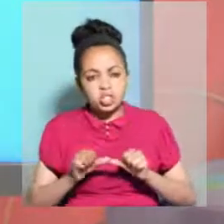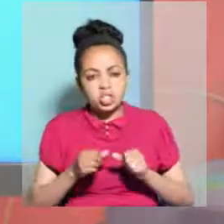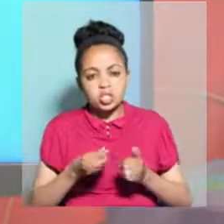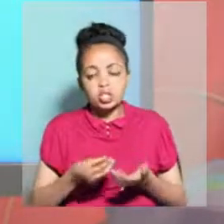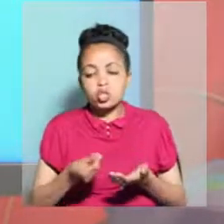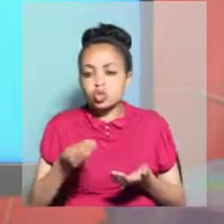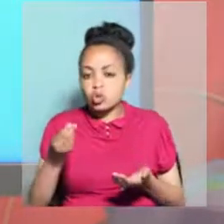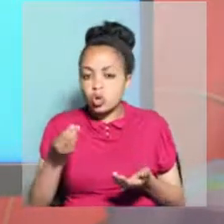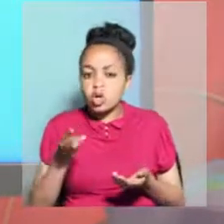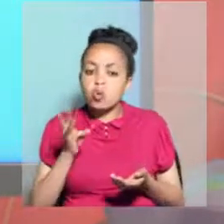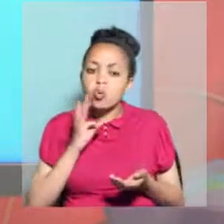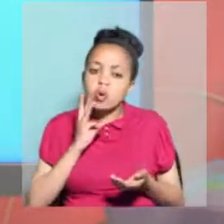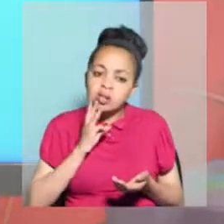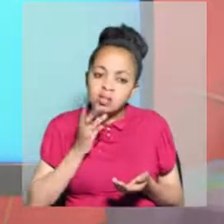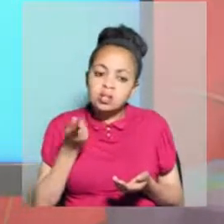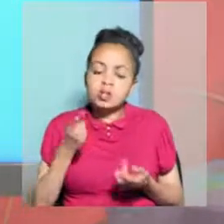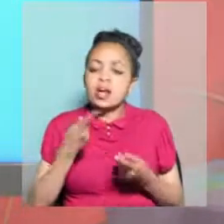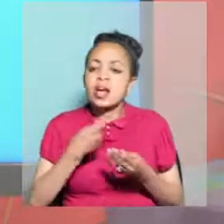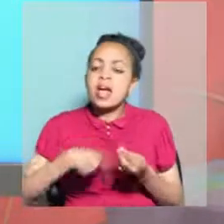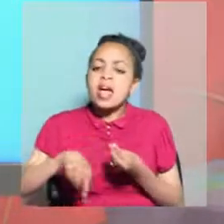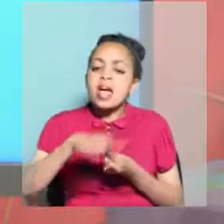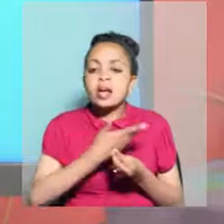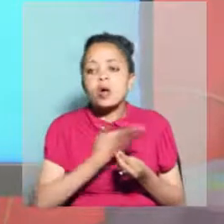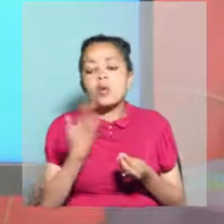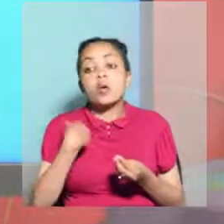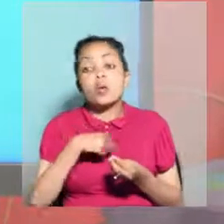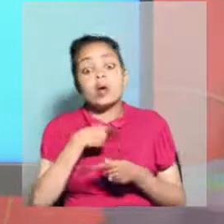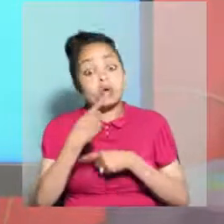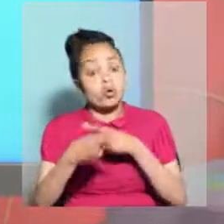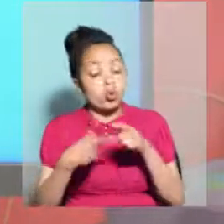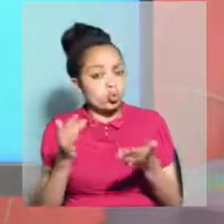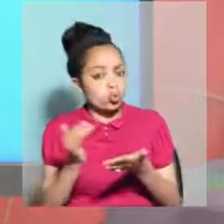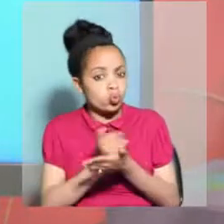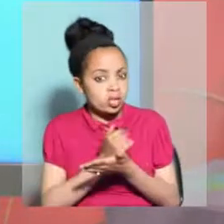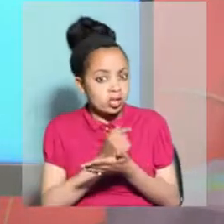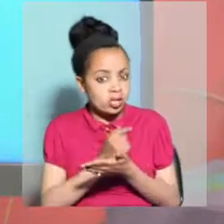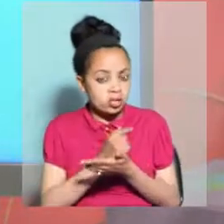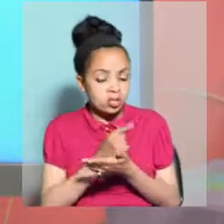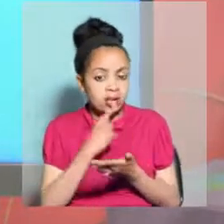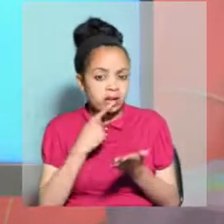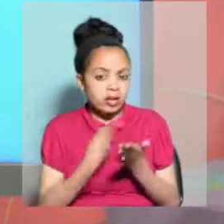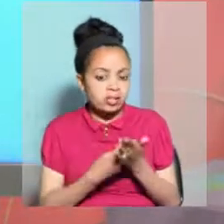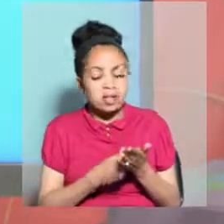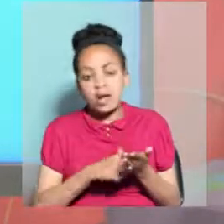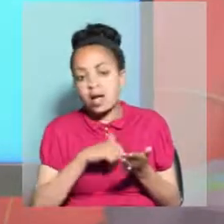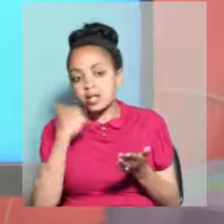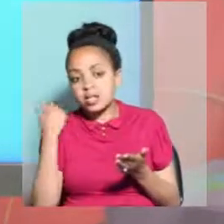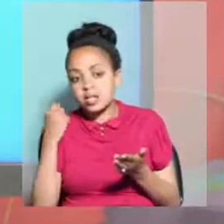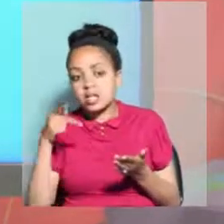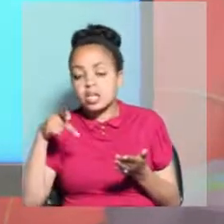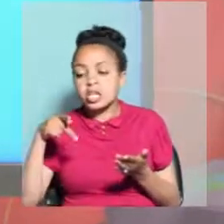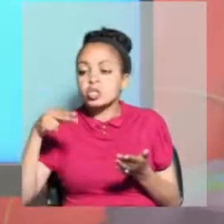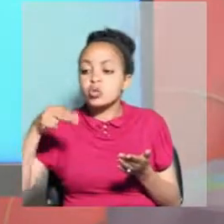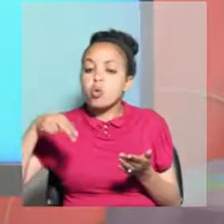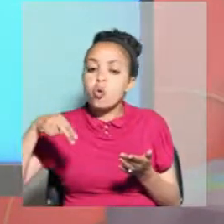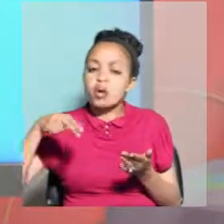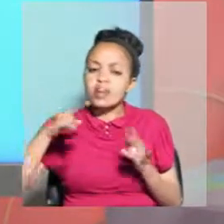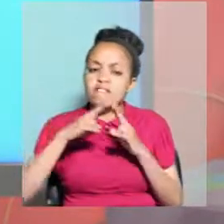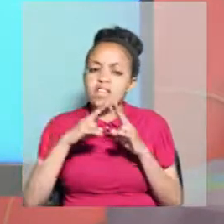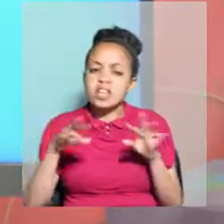soil or that of water or that of area from where we are going to take data. Whereas quadrat is again